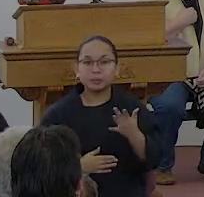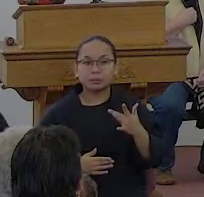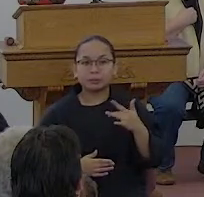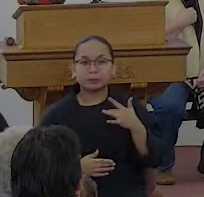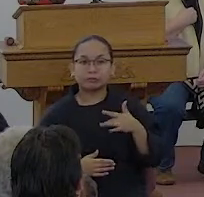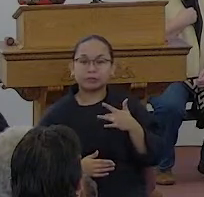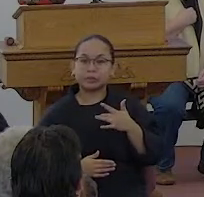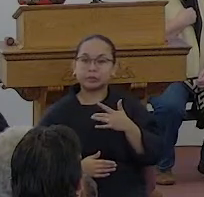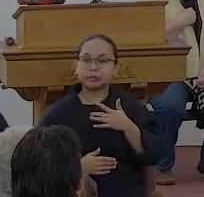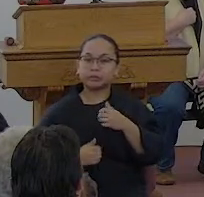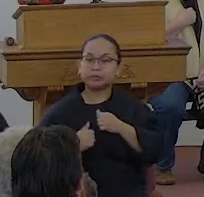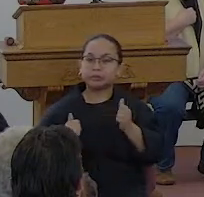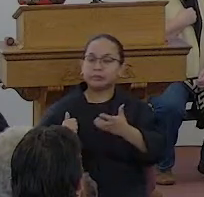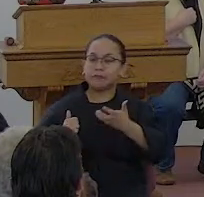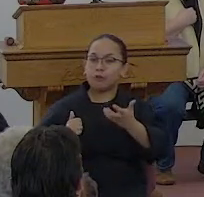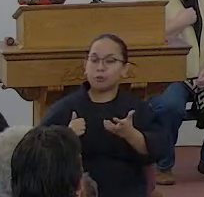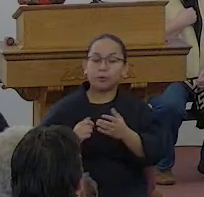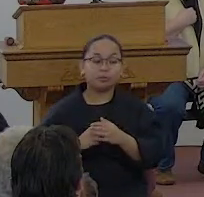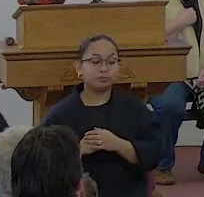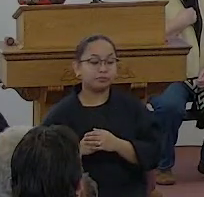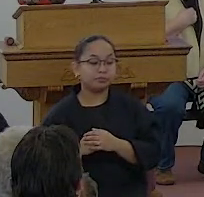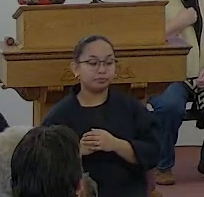I light the fifth candle.